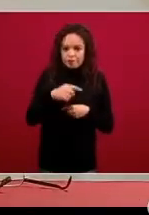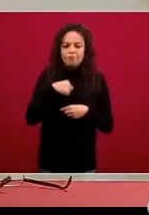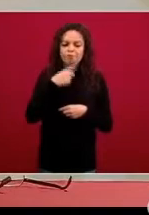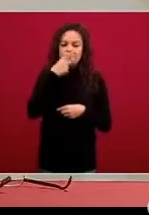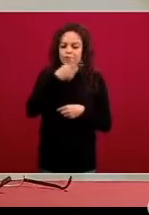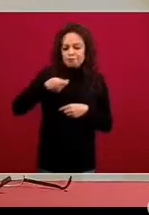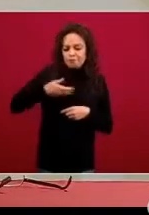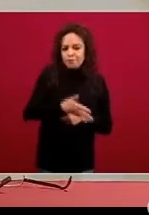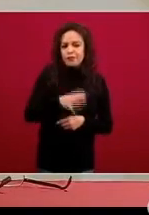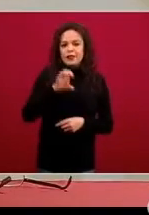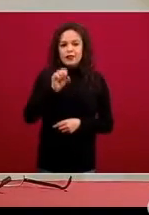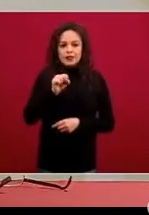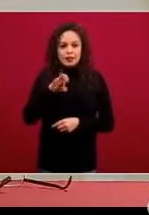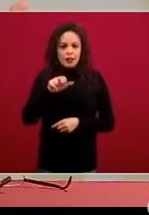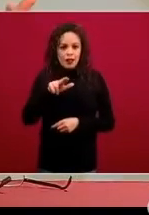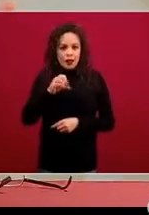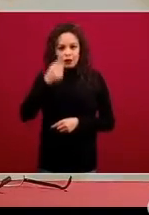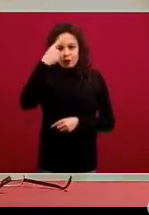didn't happen.